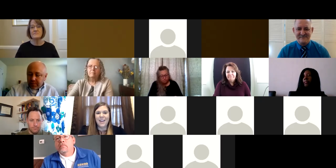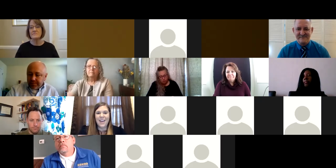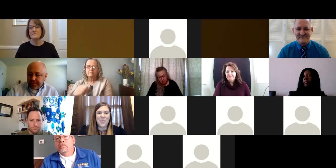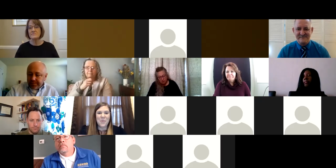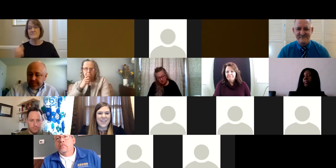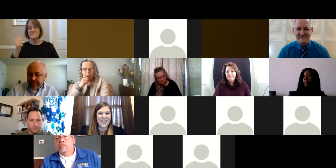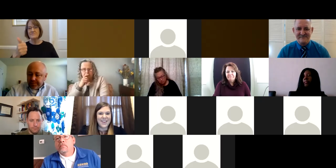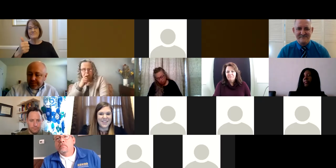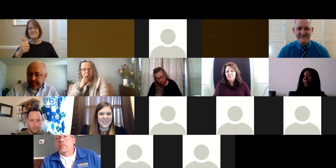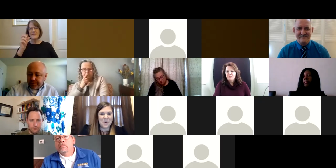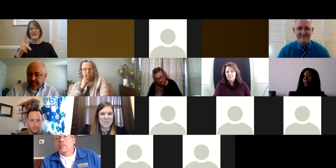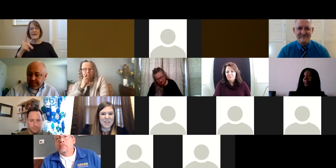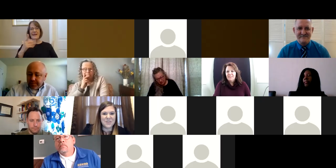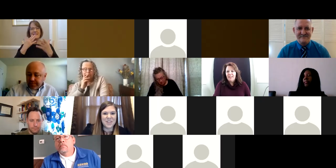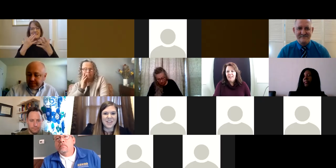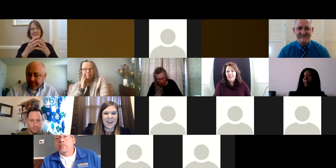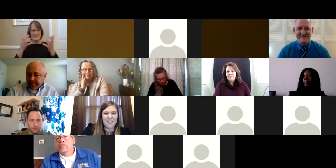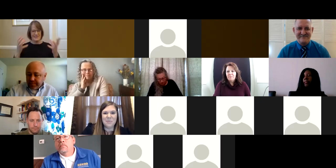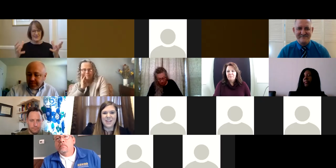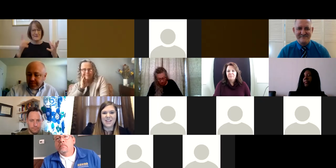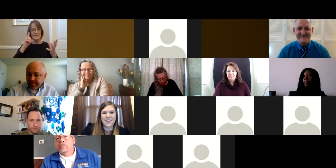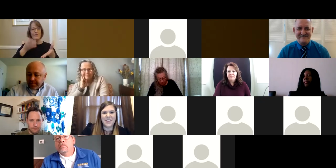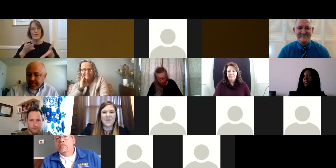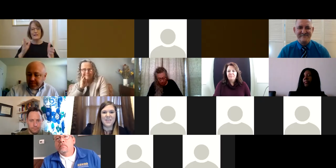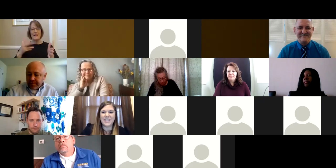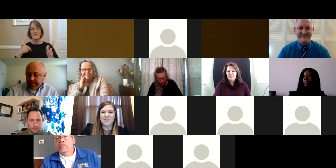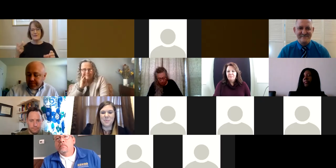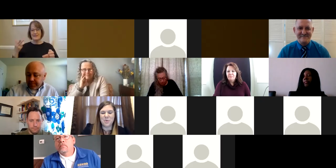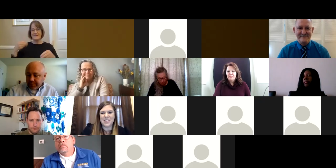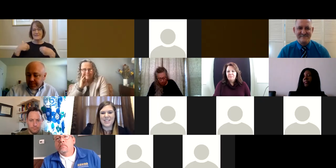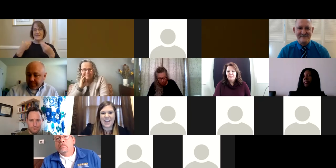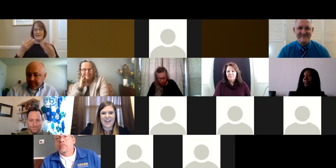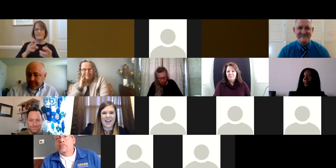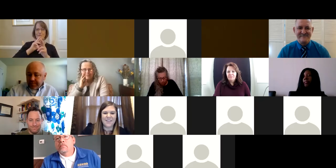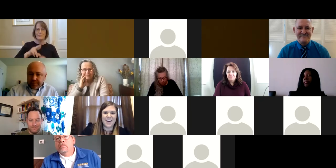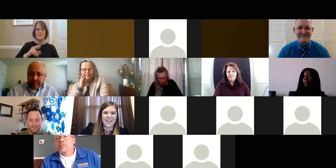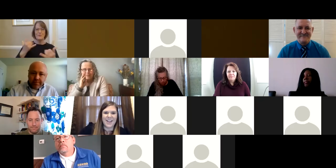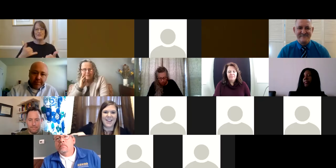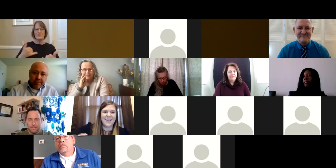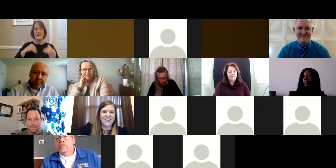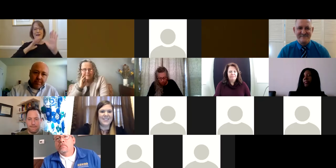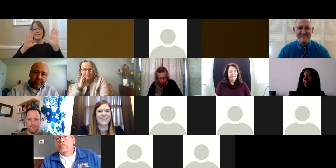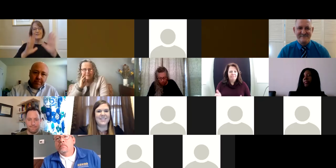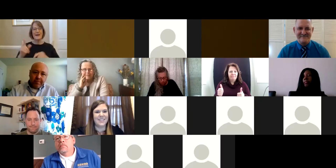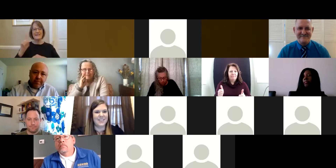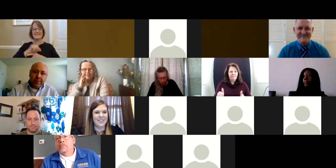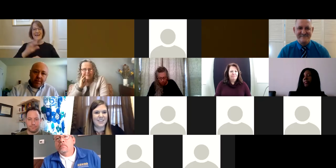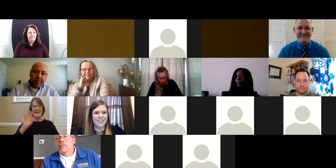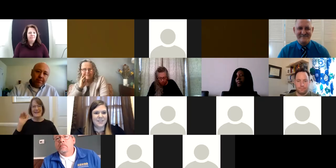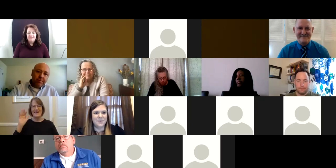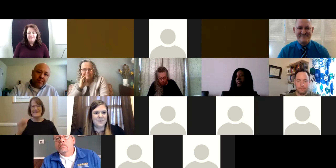Okay, well, thank you so much for allowing me to give you guys a report today. Have a great day.